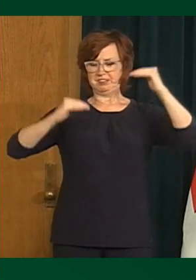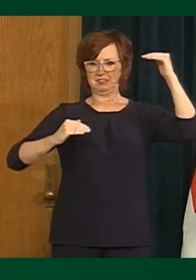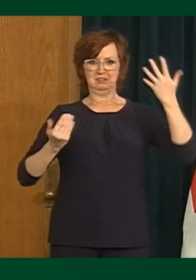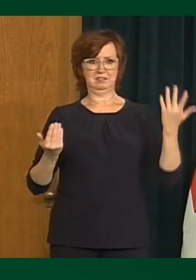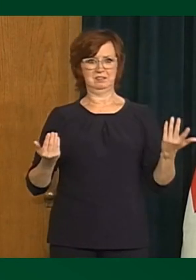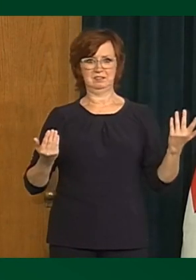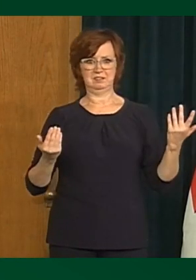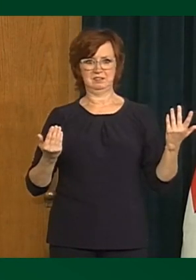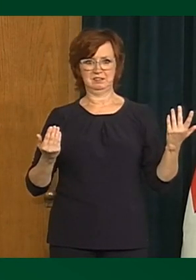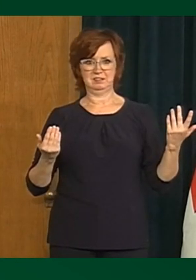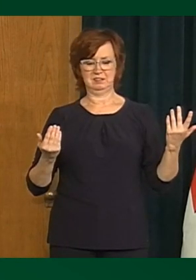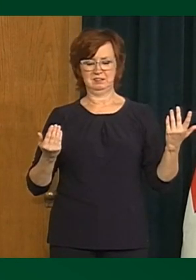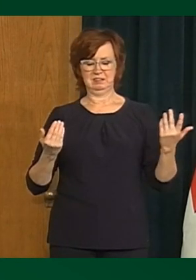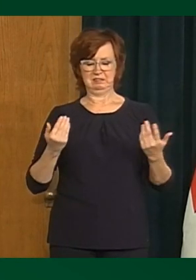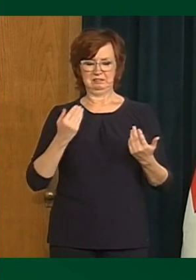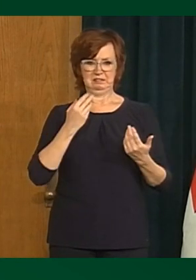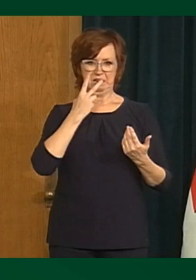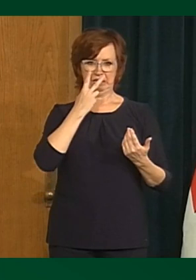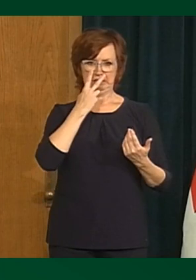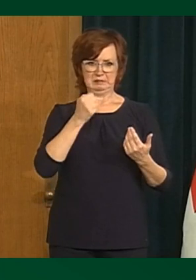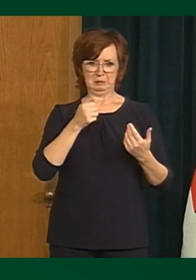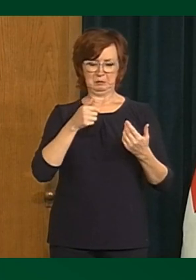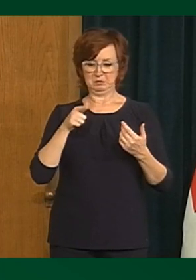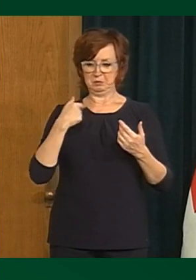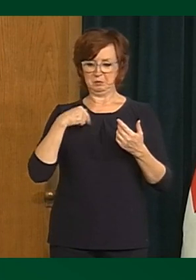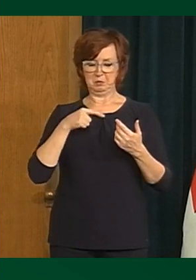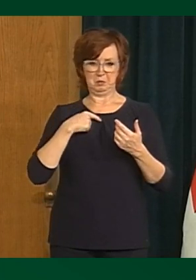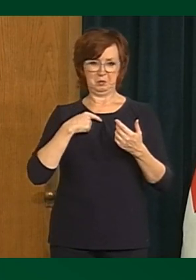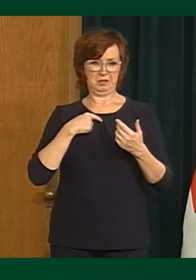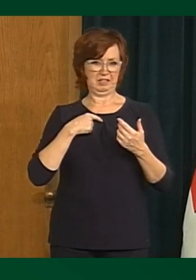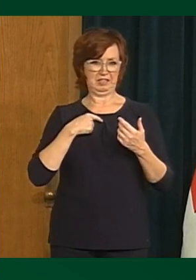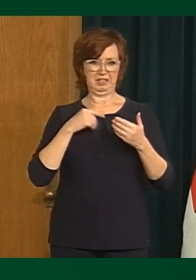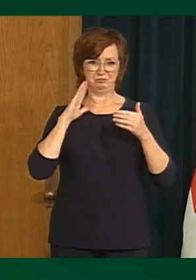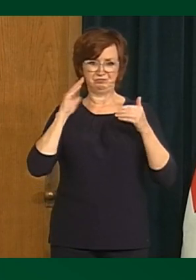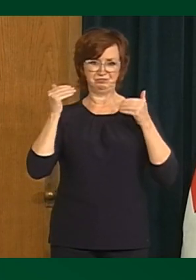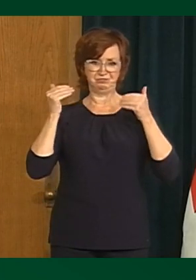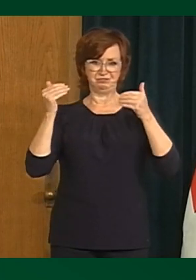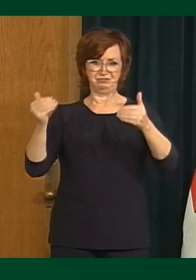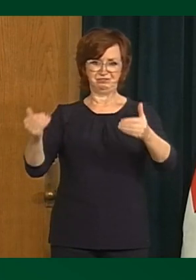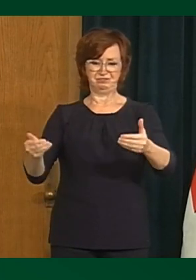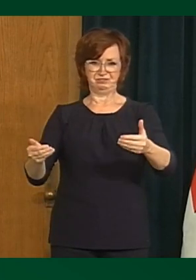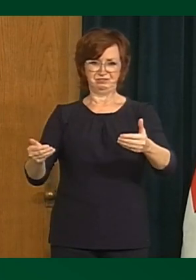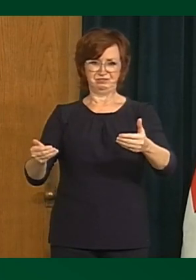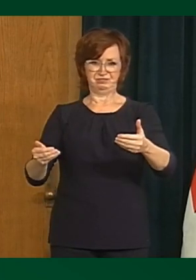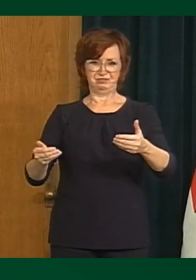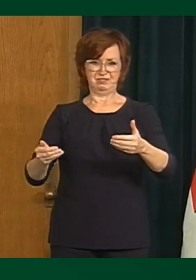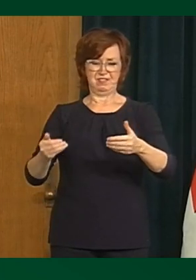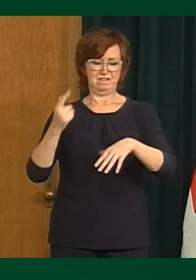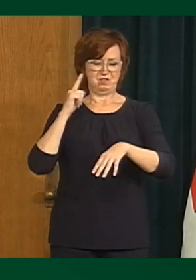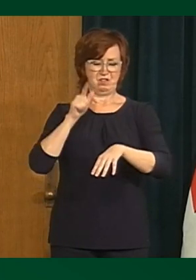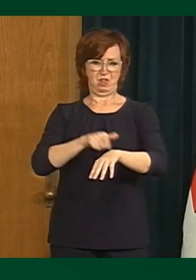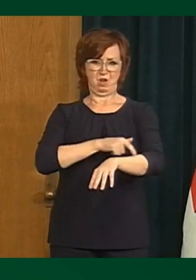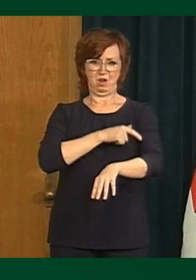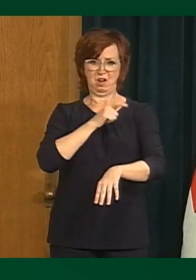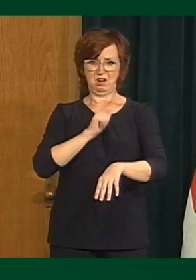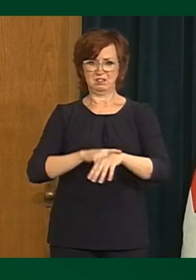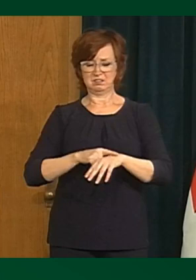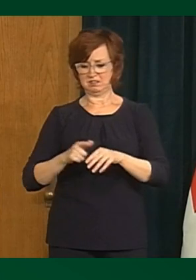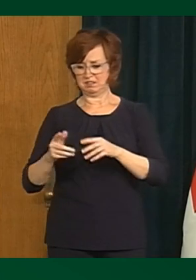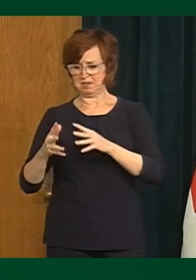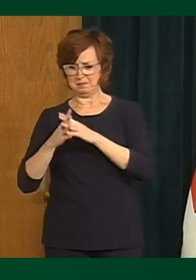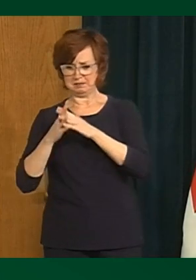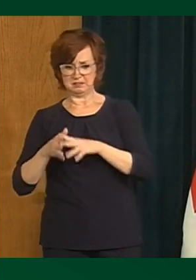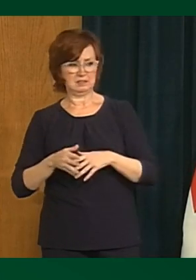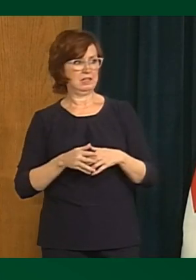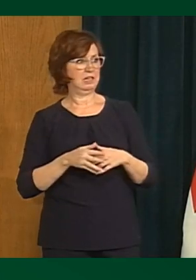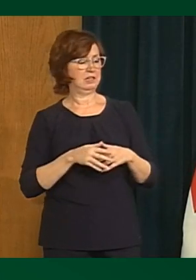be possible for any length of time to not allow agri-food products to move, agri-food products as